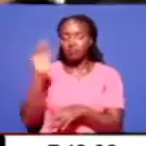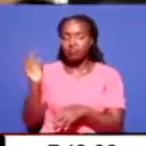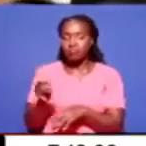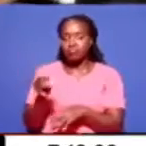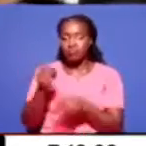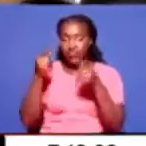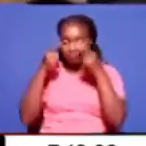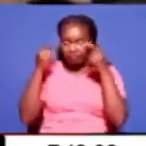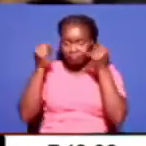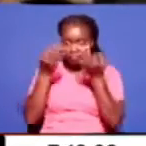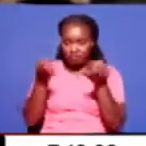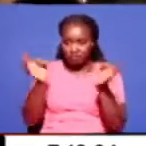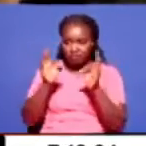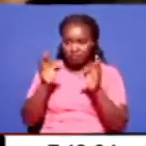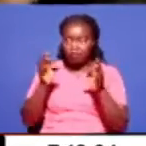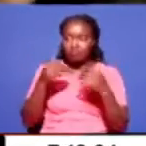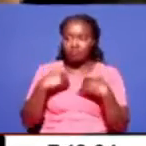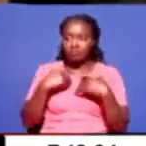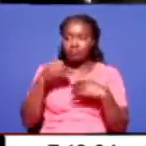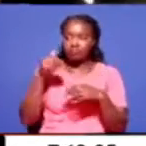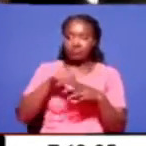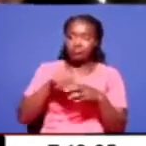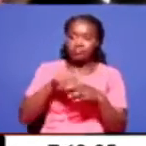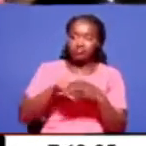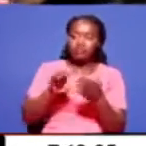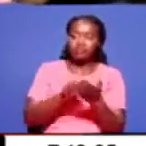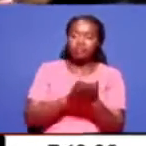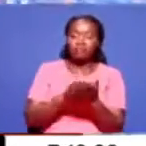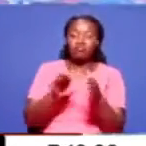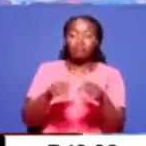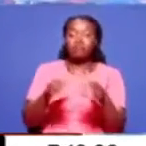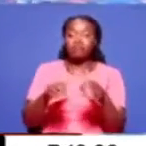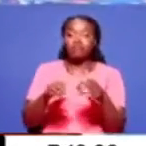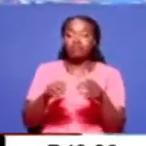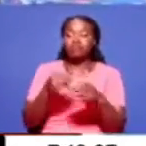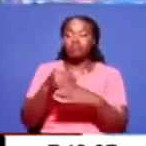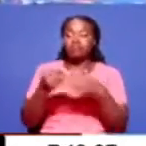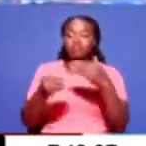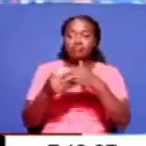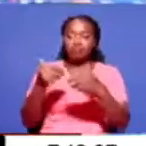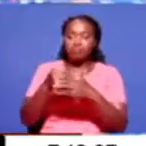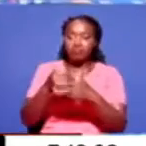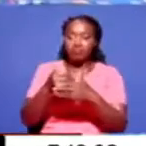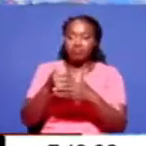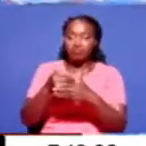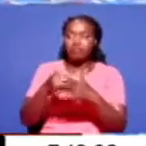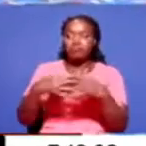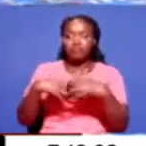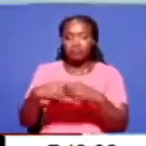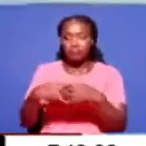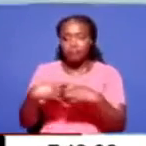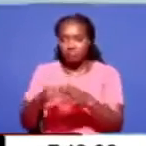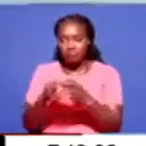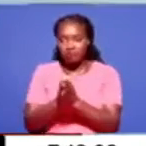iko huru kuwekeza katika sekta za kilimo, muundo msingi, utengenezaji bidhaa na kawi